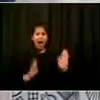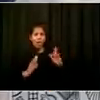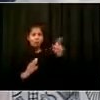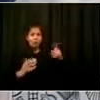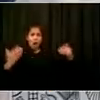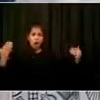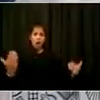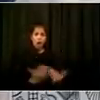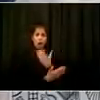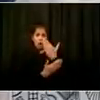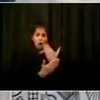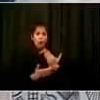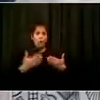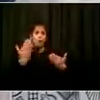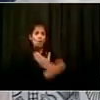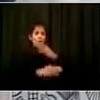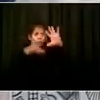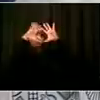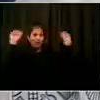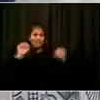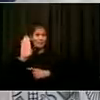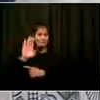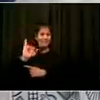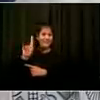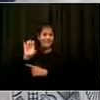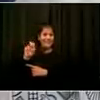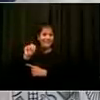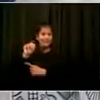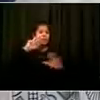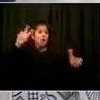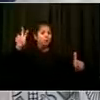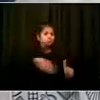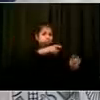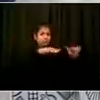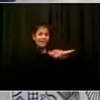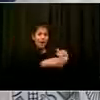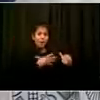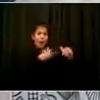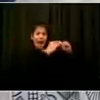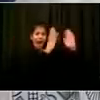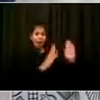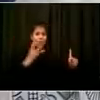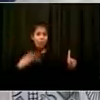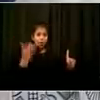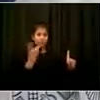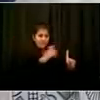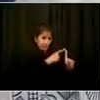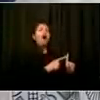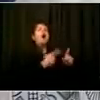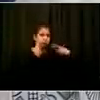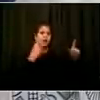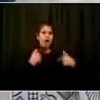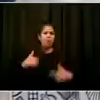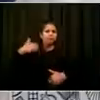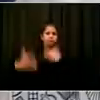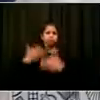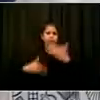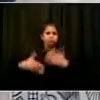ready. So we have to turn our focus constantly also to that recovery, that